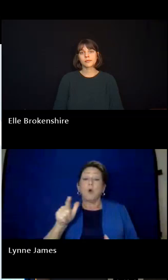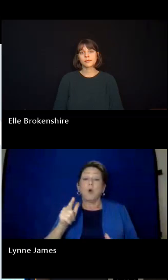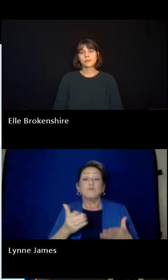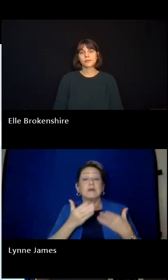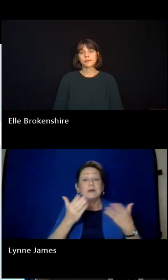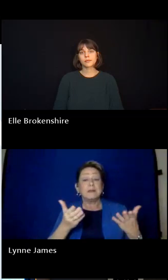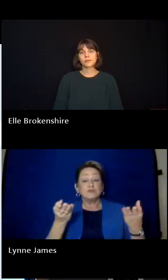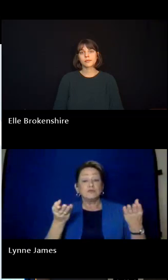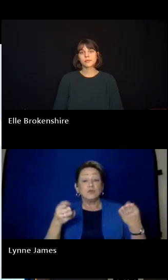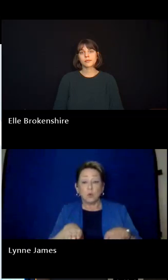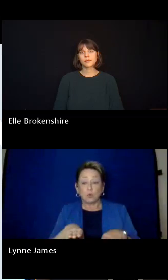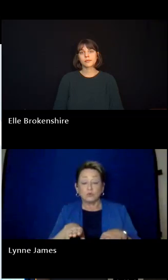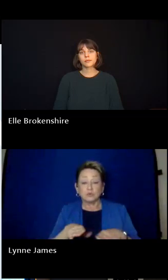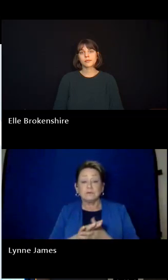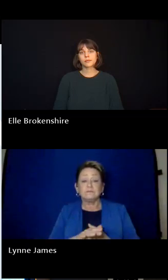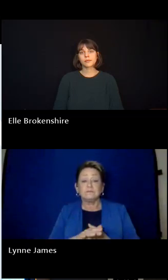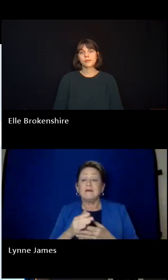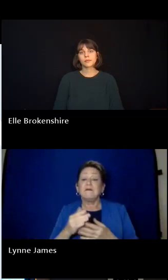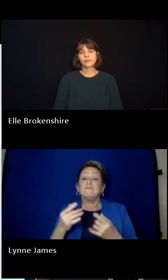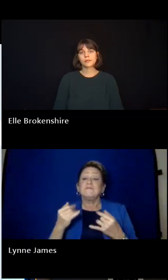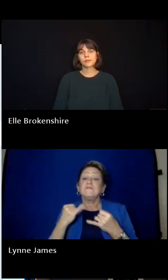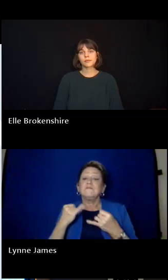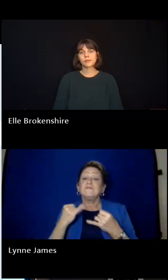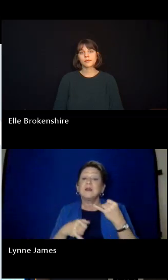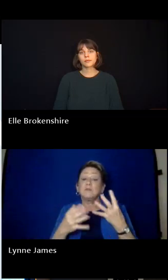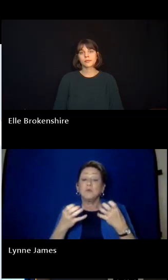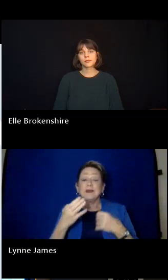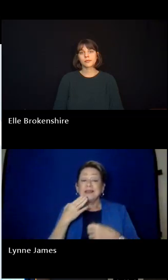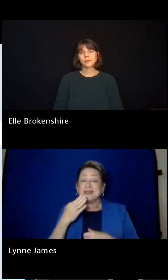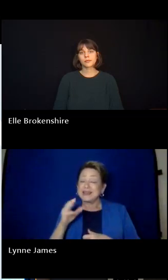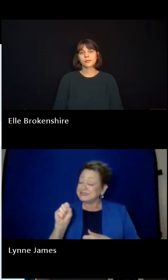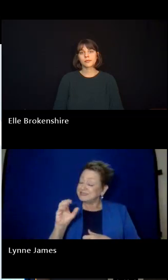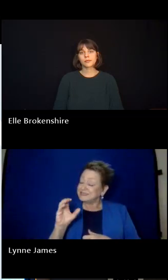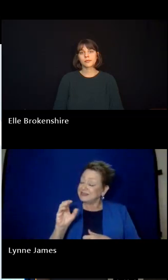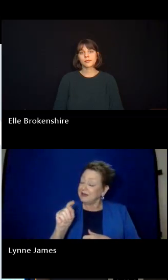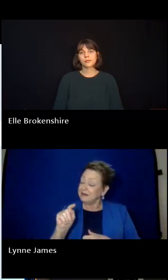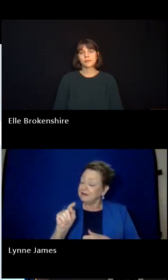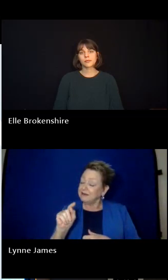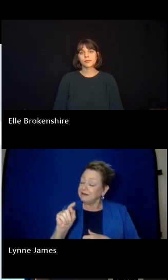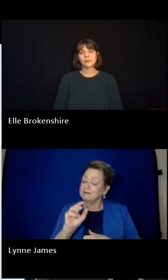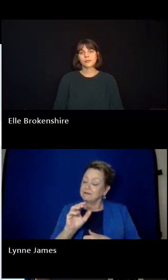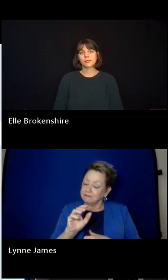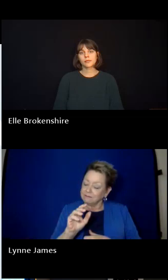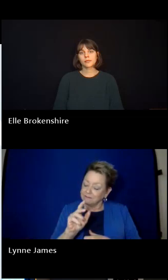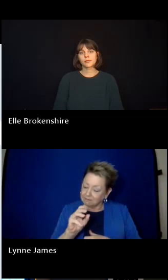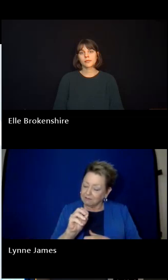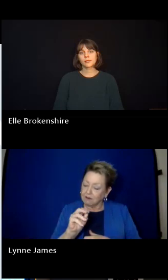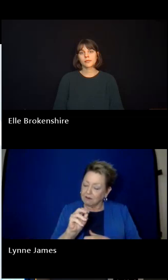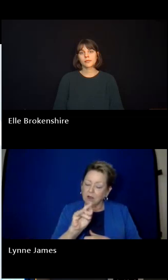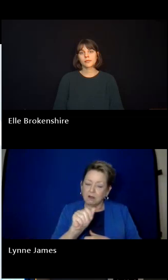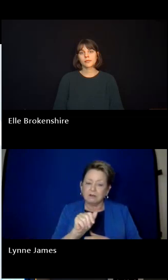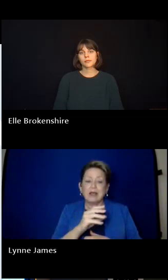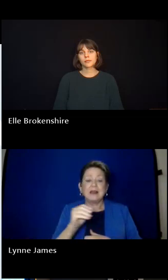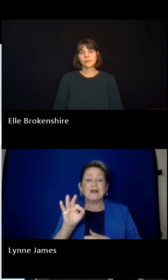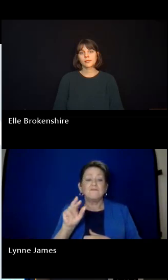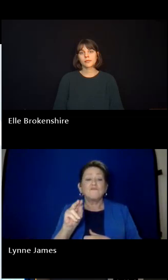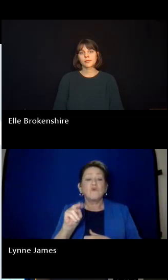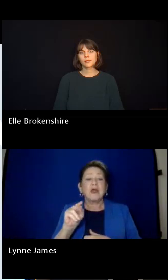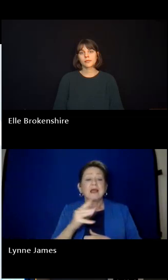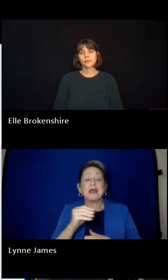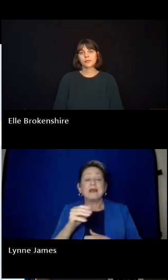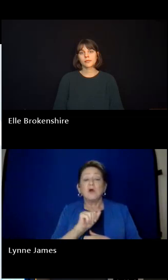closed. Finally, we would like to thank Scott Katonka, Frank Marzenti, all inventory